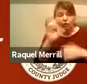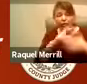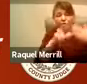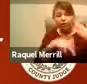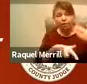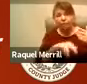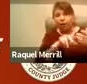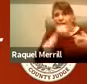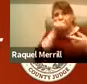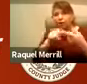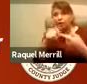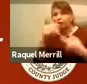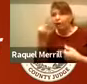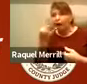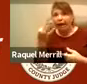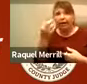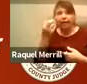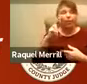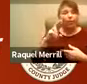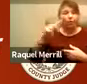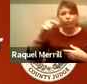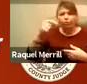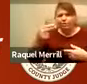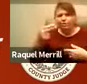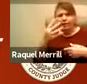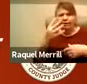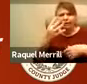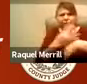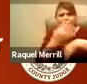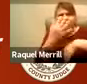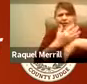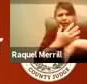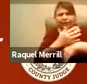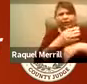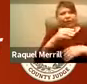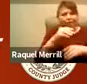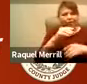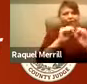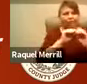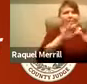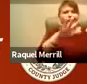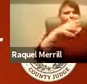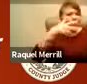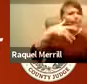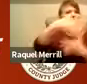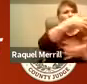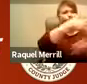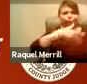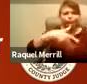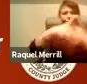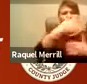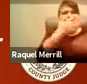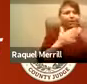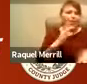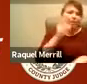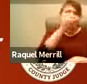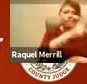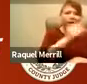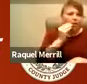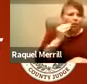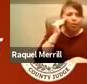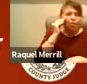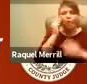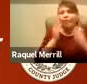positive until a Friday or even a Thursday, you've been out there with the public Maybe you went back home, maybe you